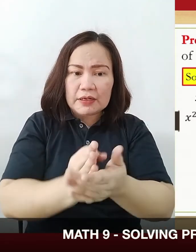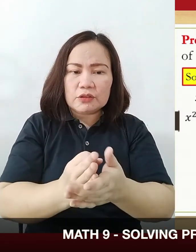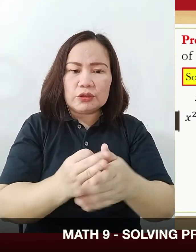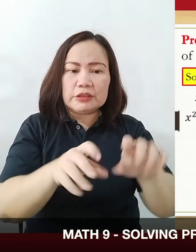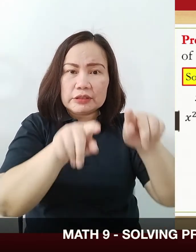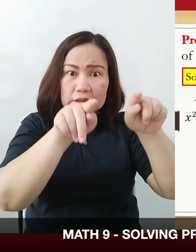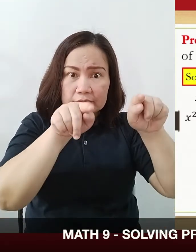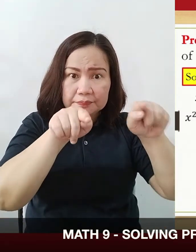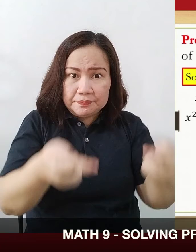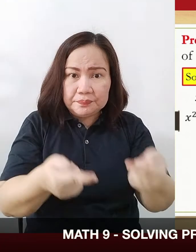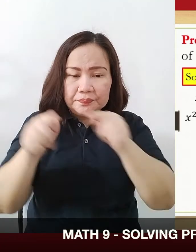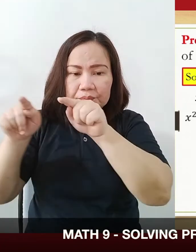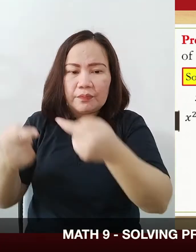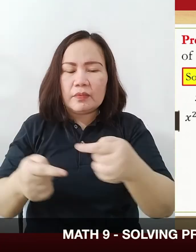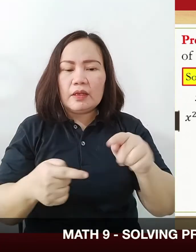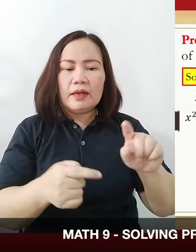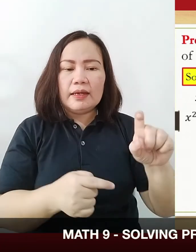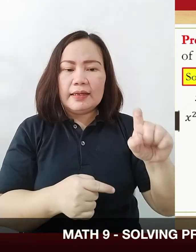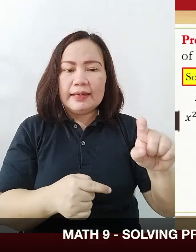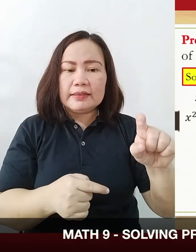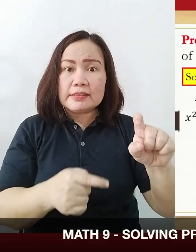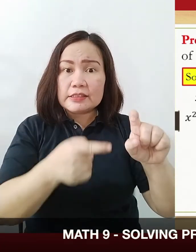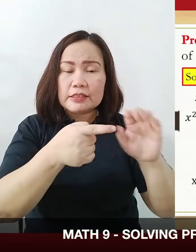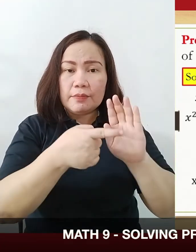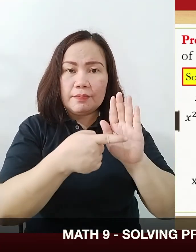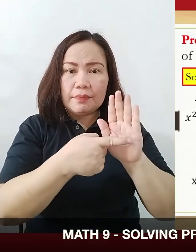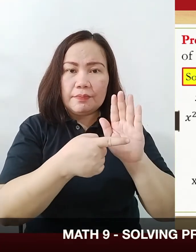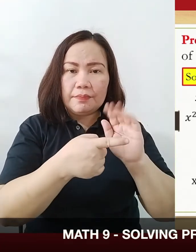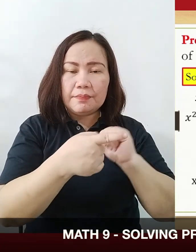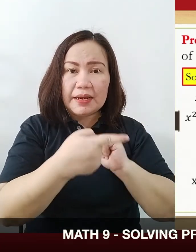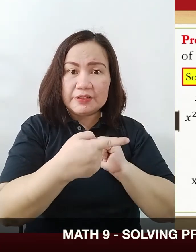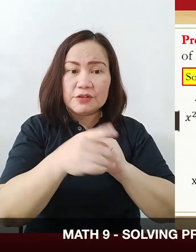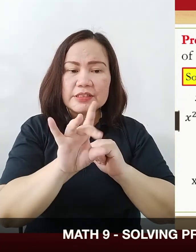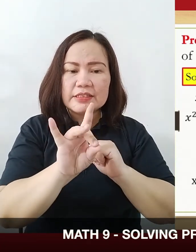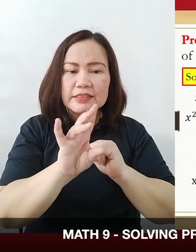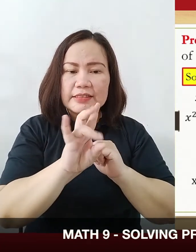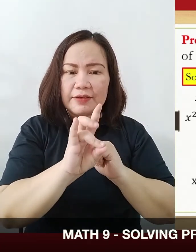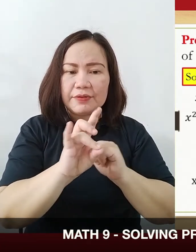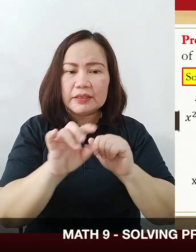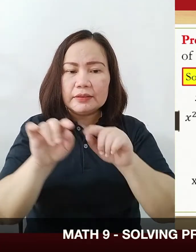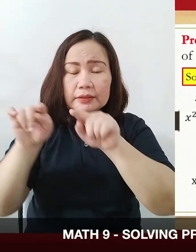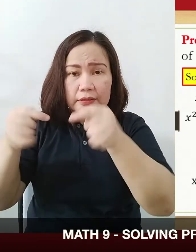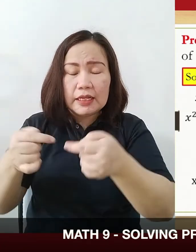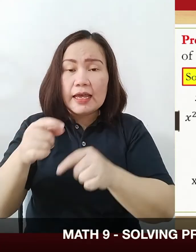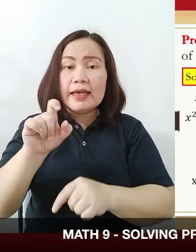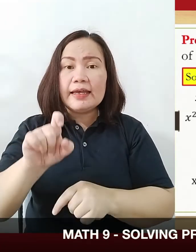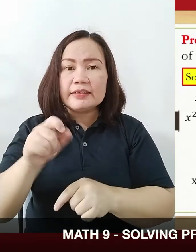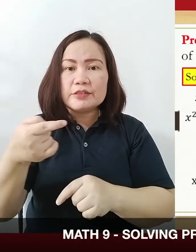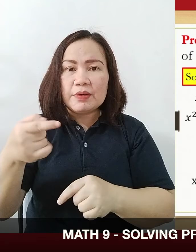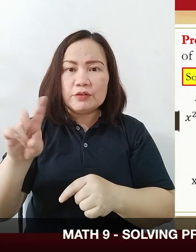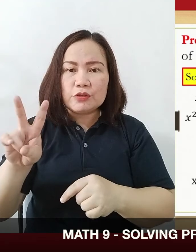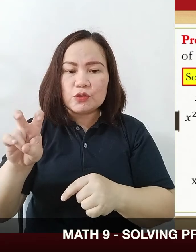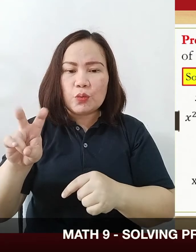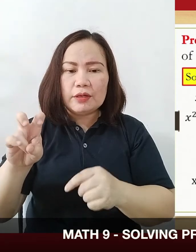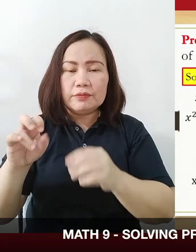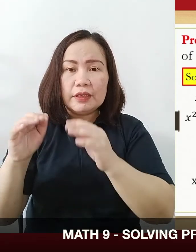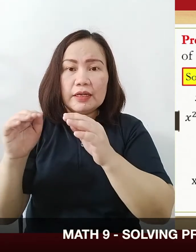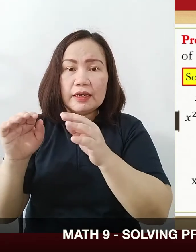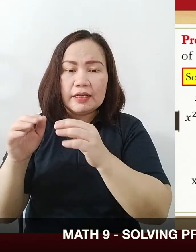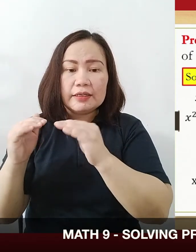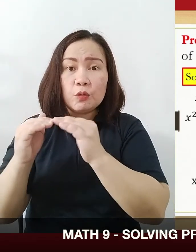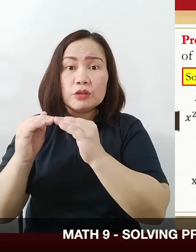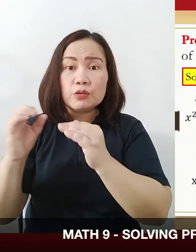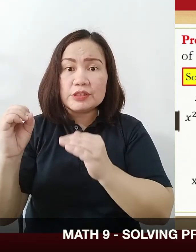by equating these factors by 0, so we will have x minus 7 is equal to 0 or